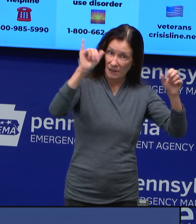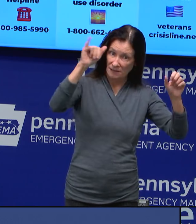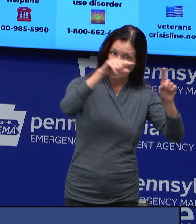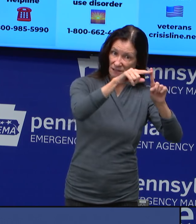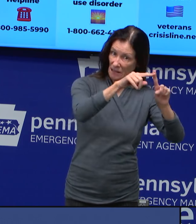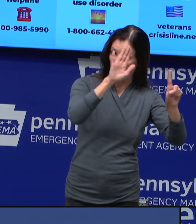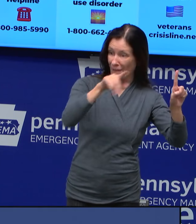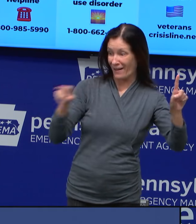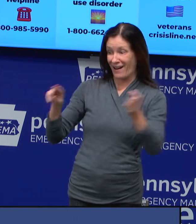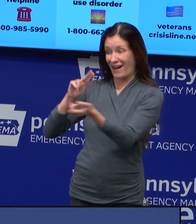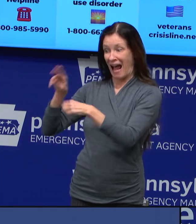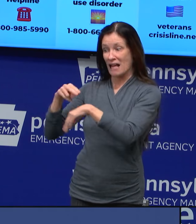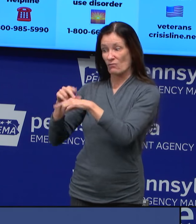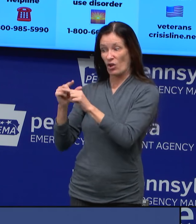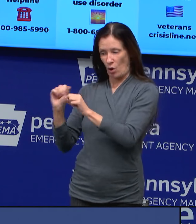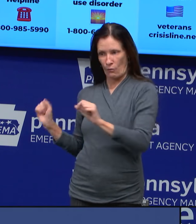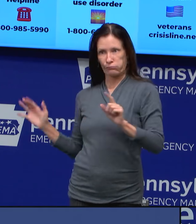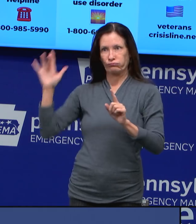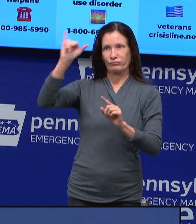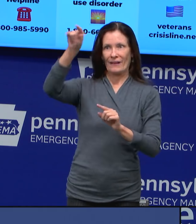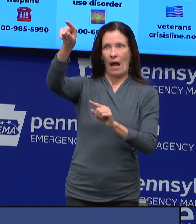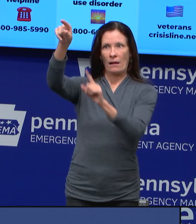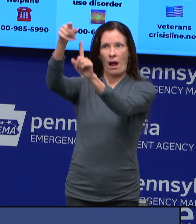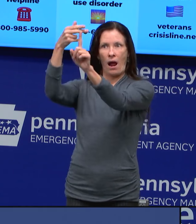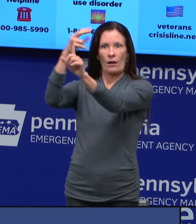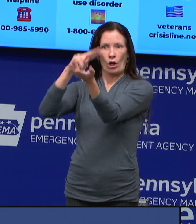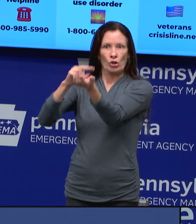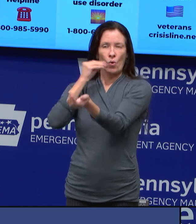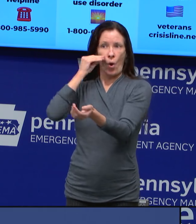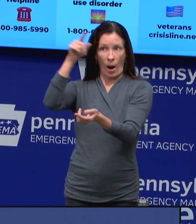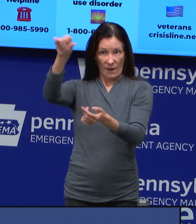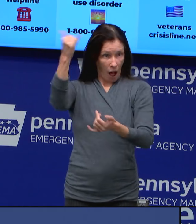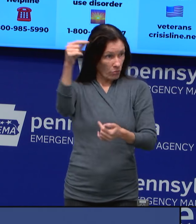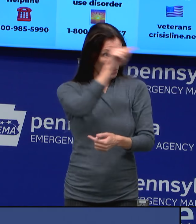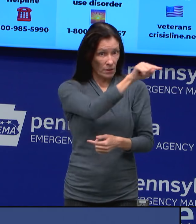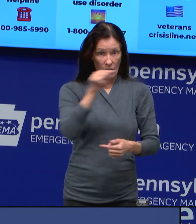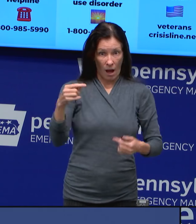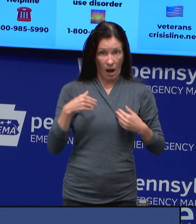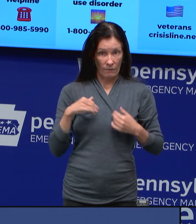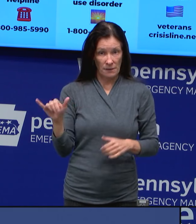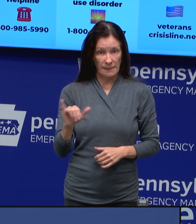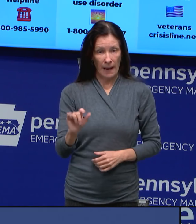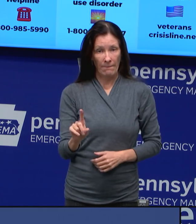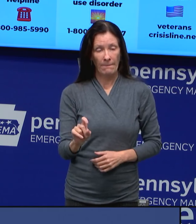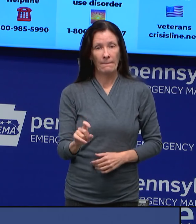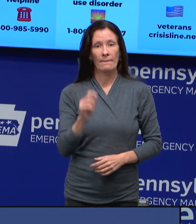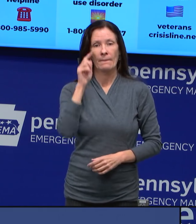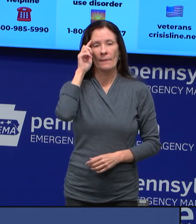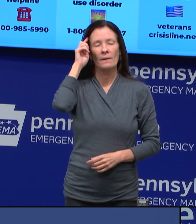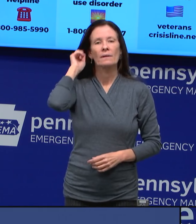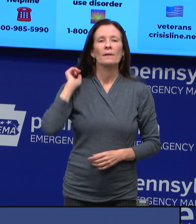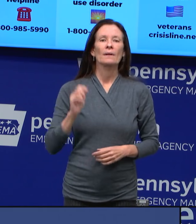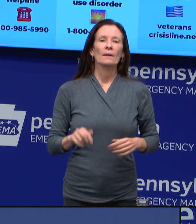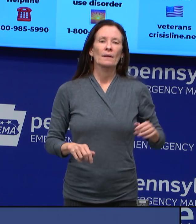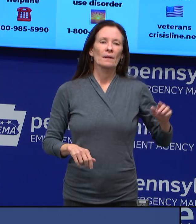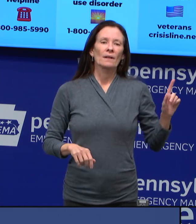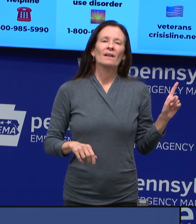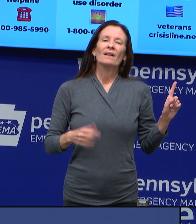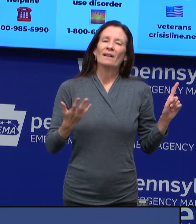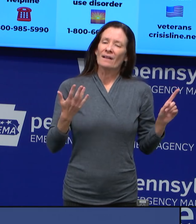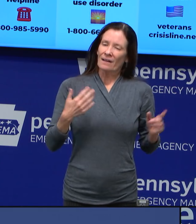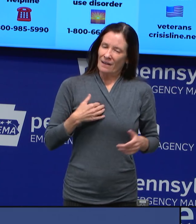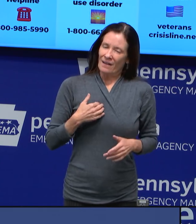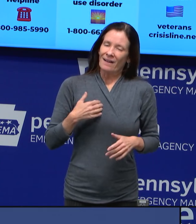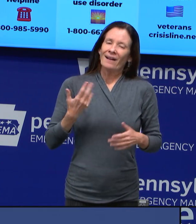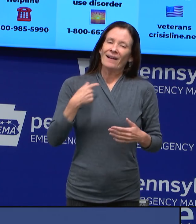that our biggest risk factor and our most vulnerable population are seniors and other patients in congregate